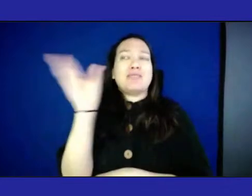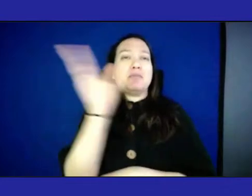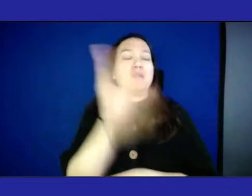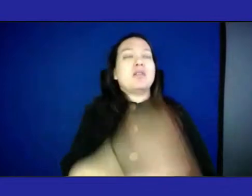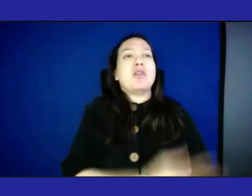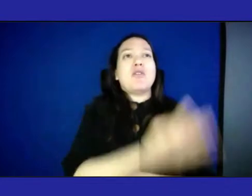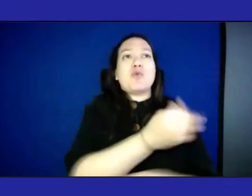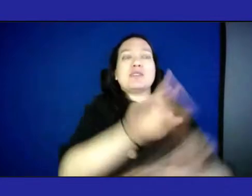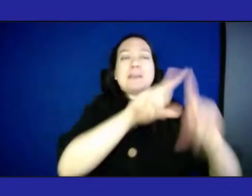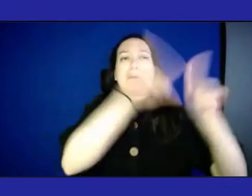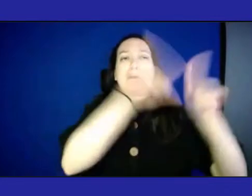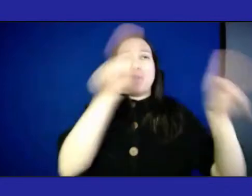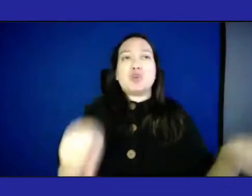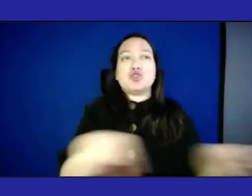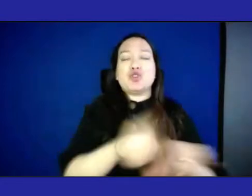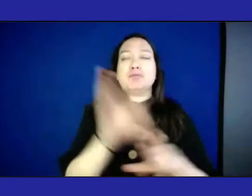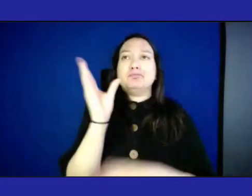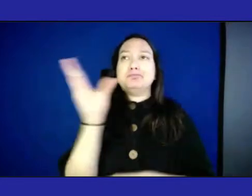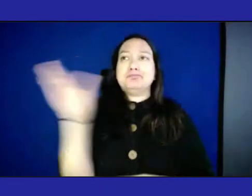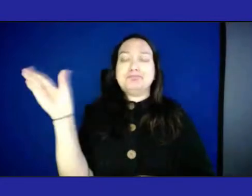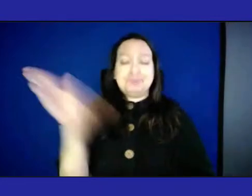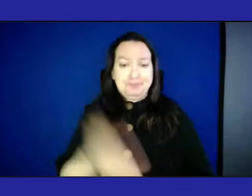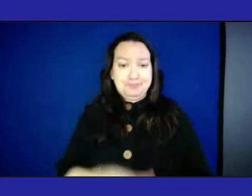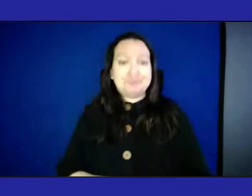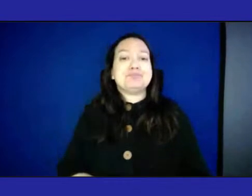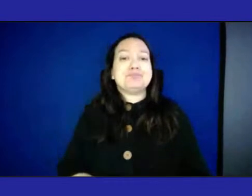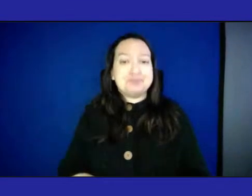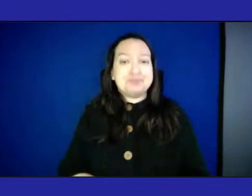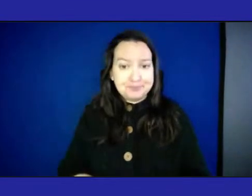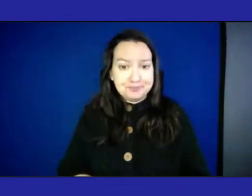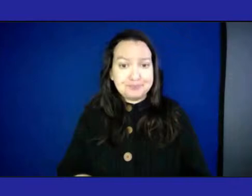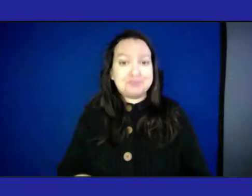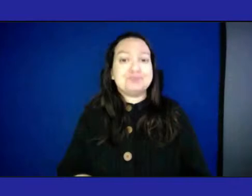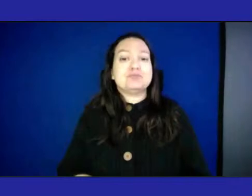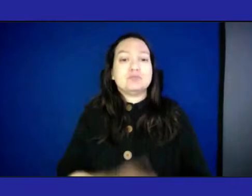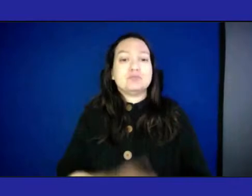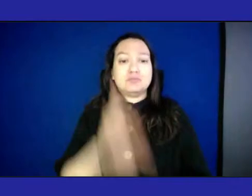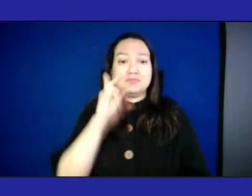presentations. Next slide. These are the list.